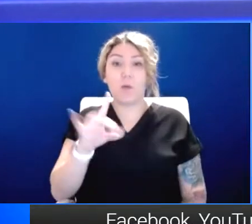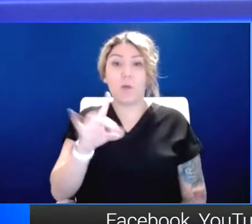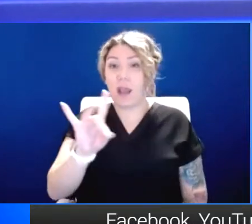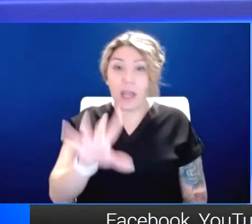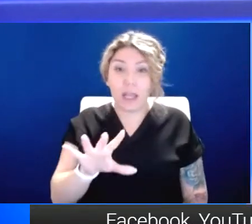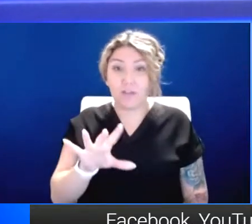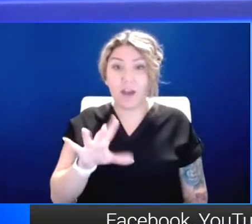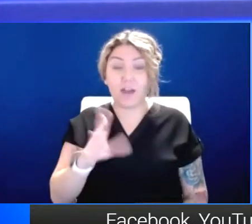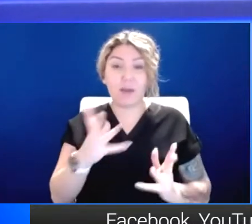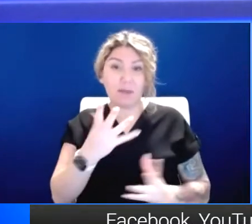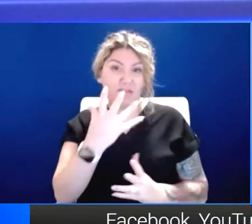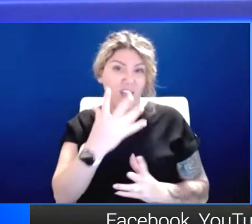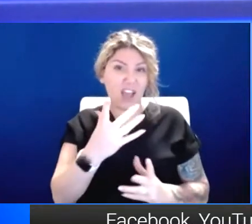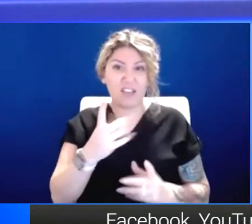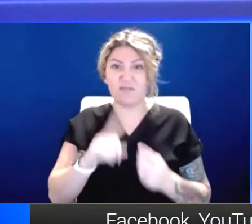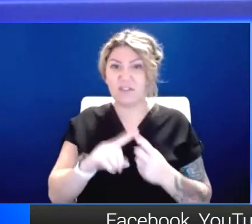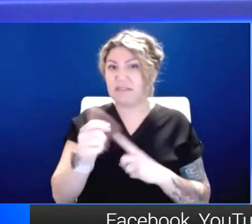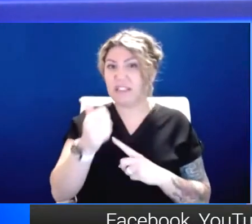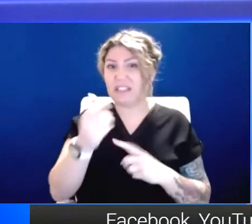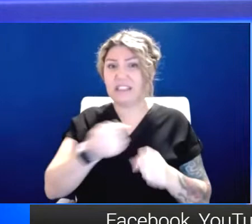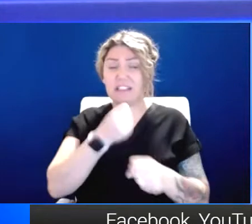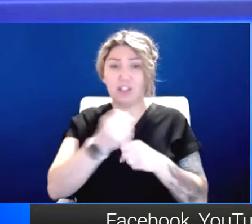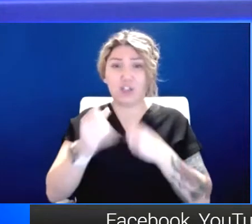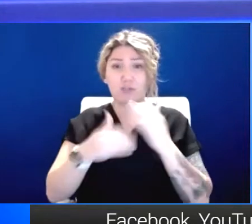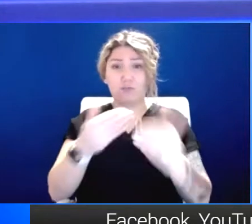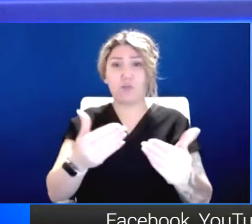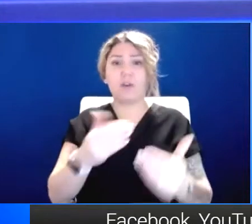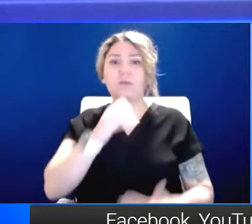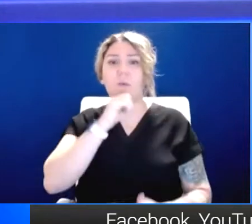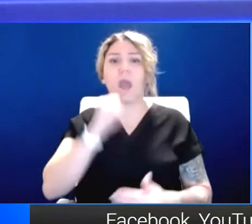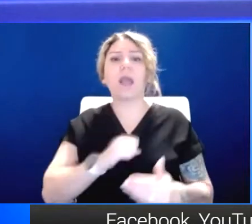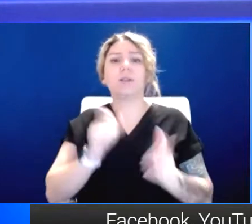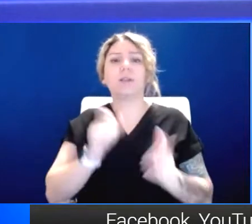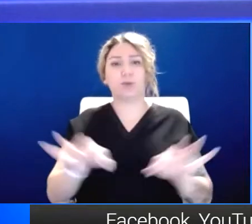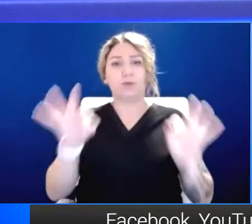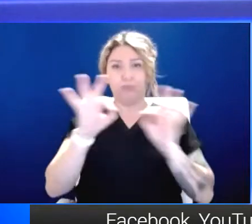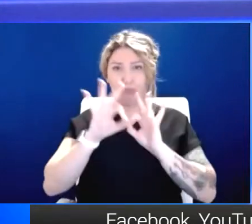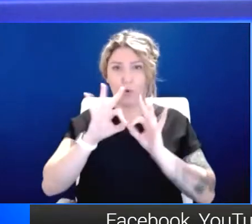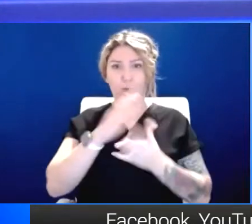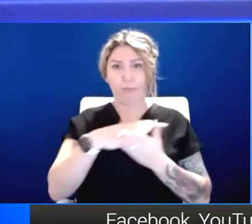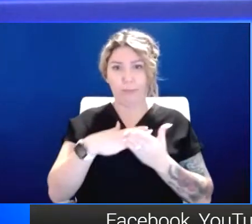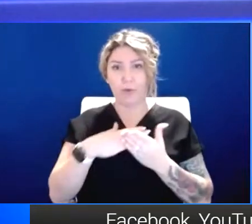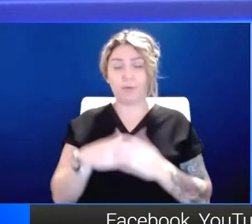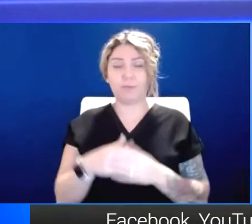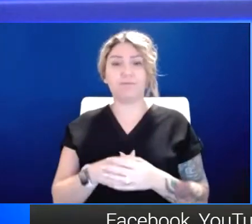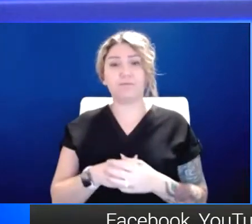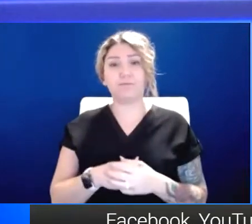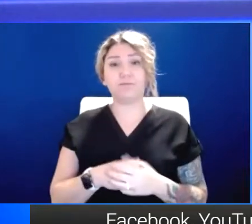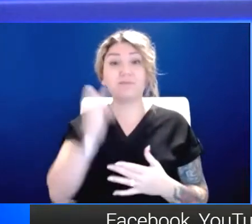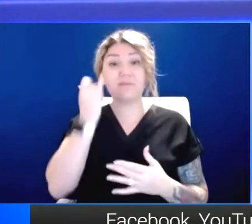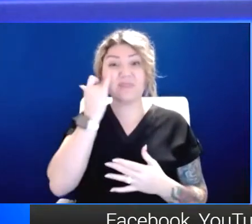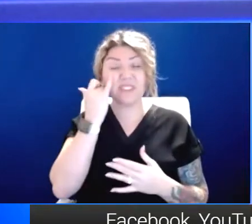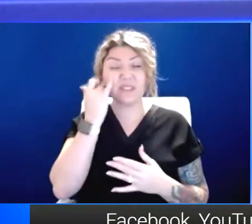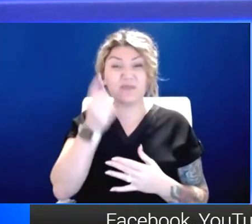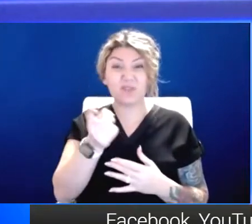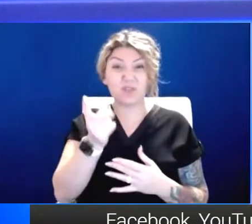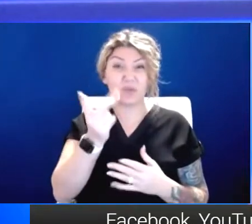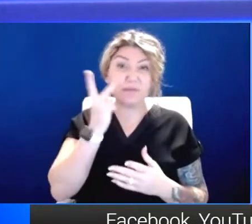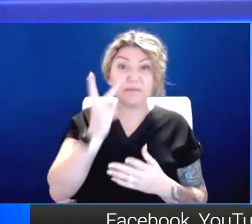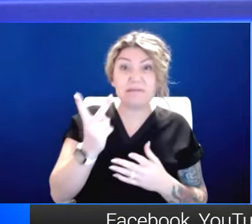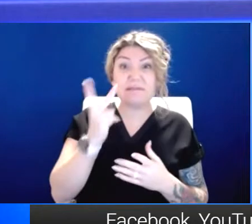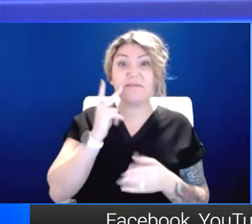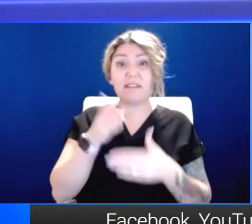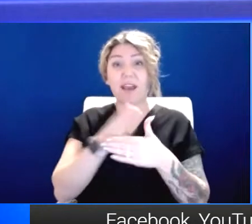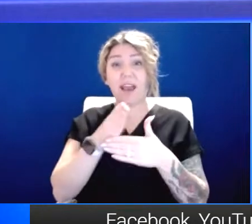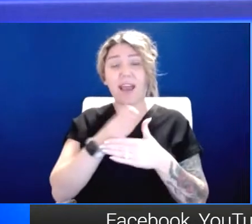5 or 10 years of progression. So, of course, age is an important factor. Because if you look at it, the average age we are looking